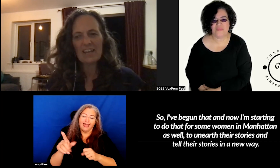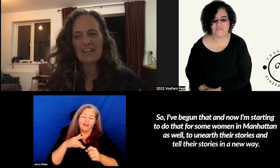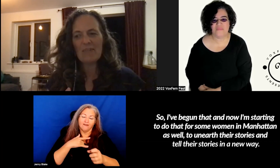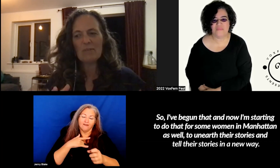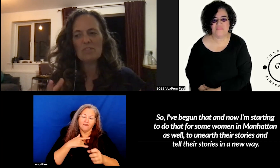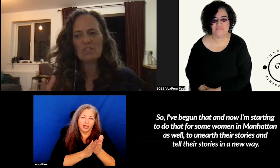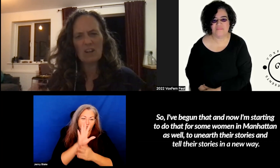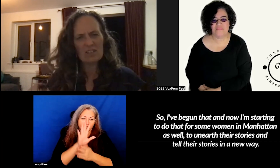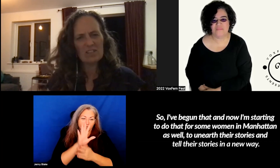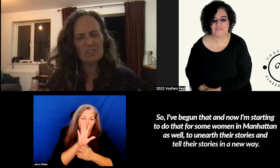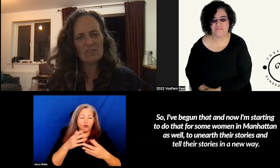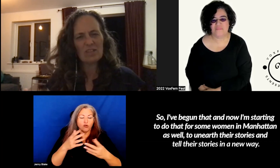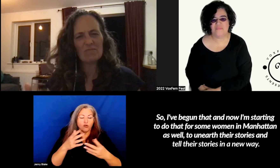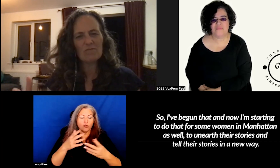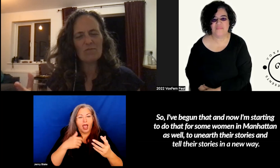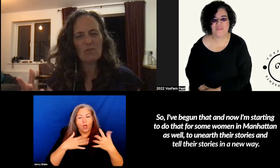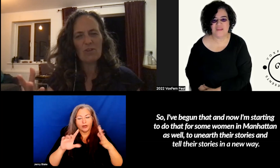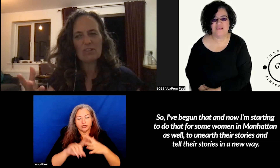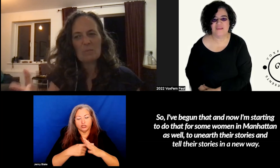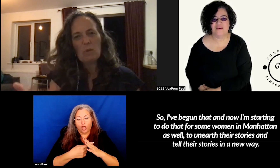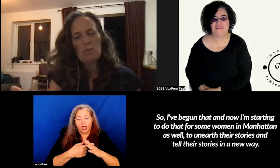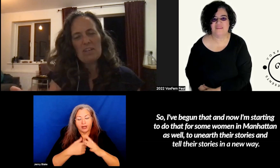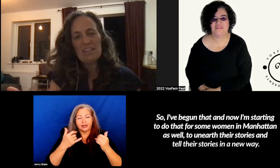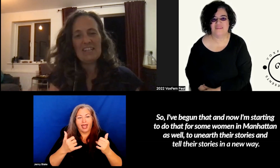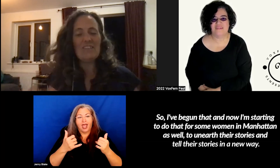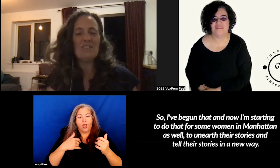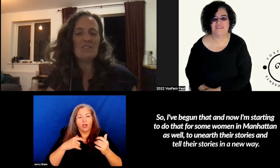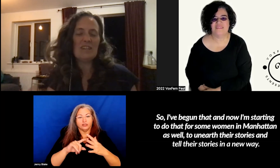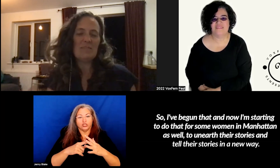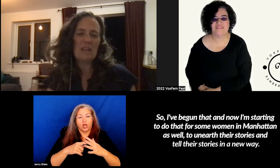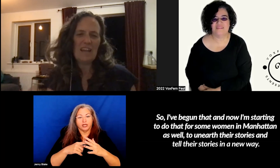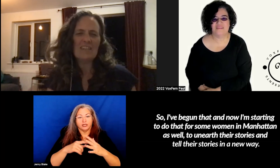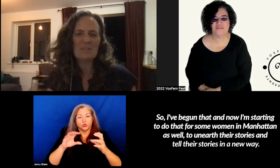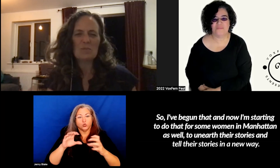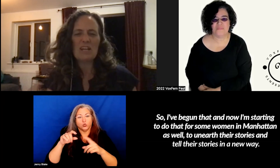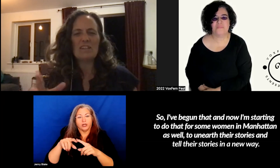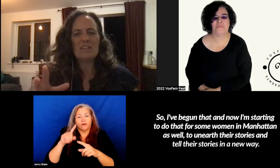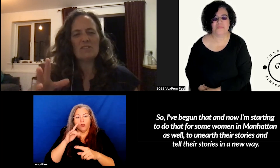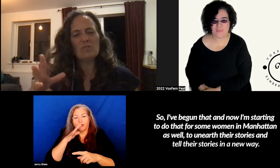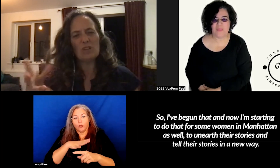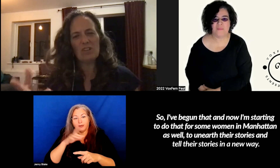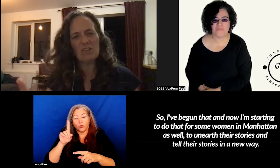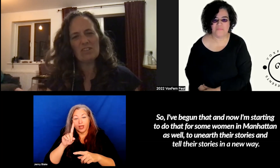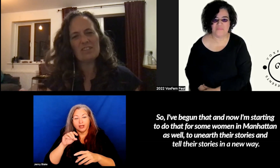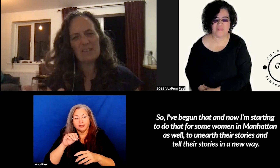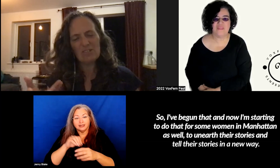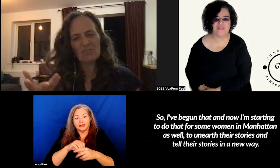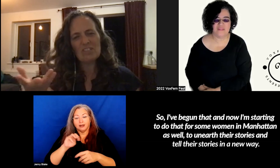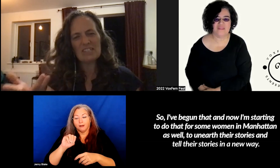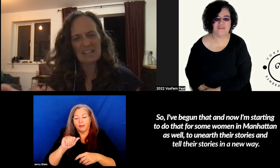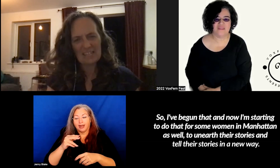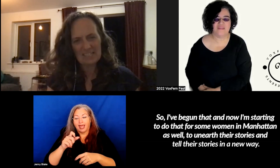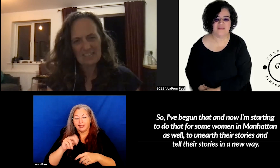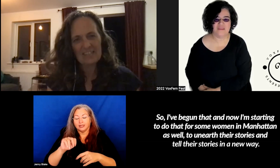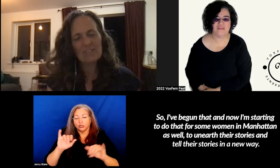that, and now I'm starting to do that for some women in Manhattan as well, to unearth their